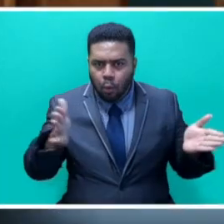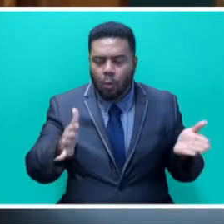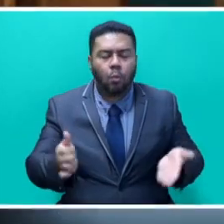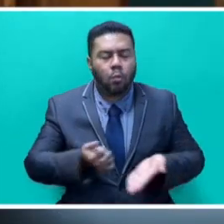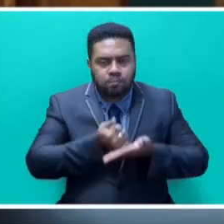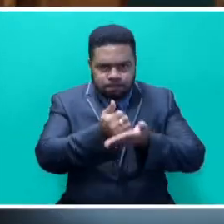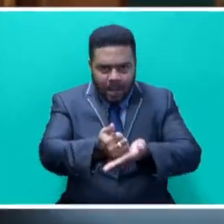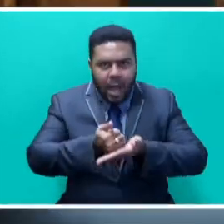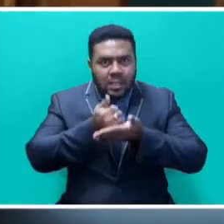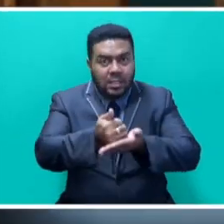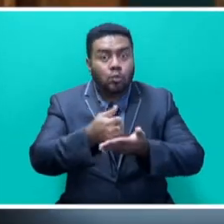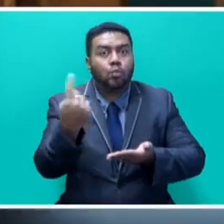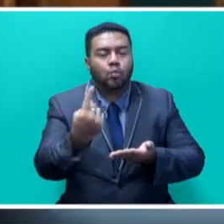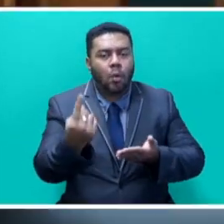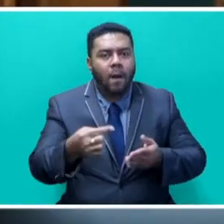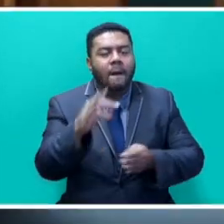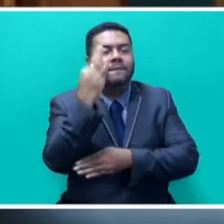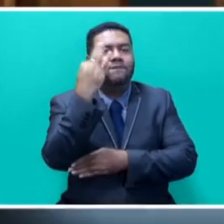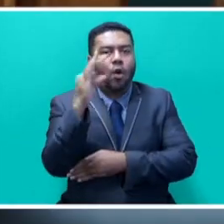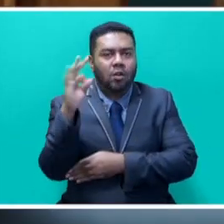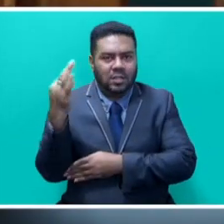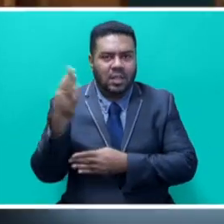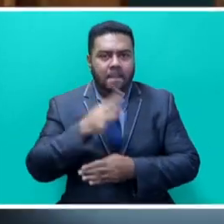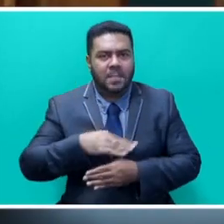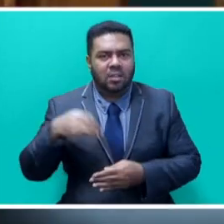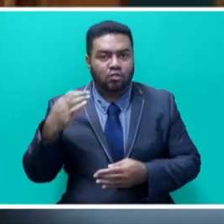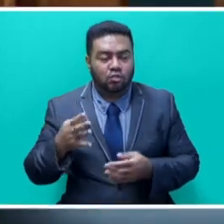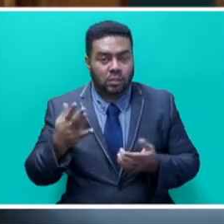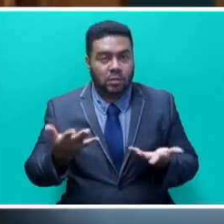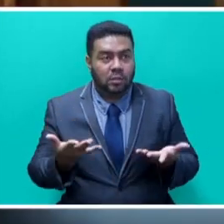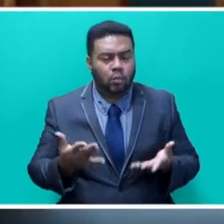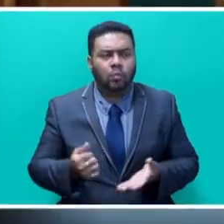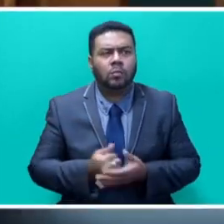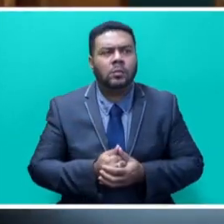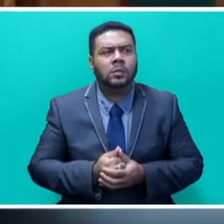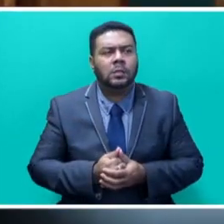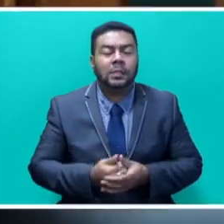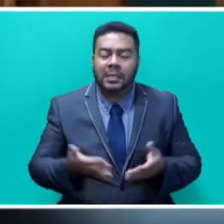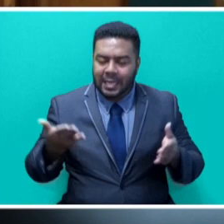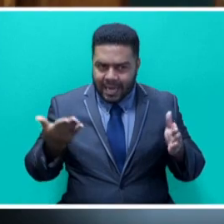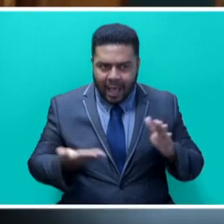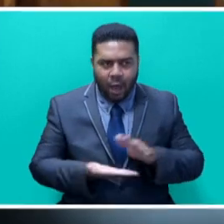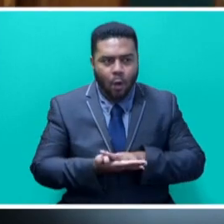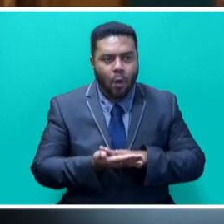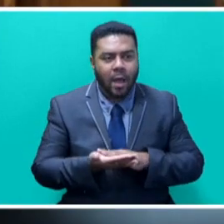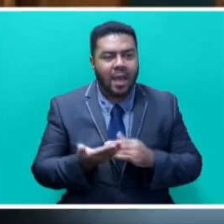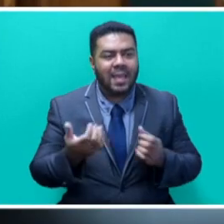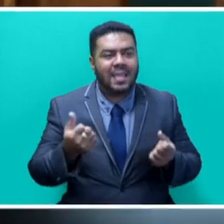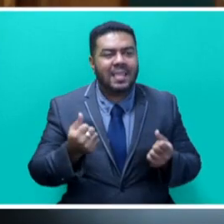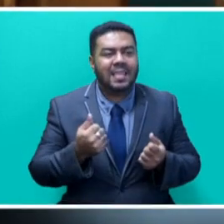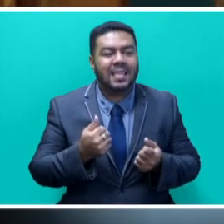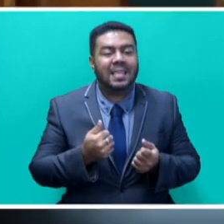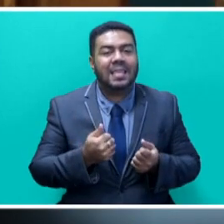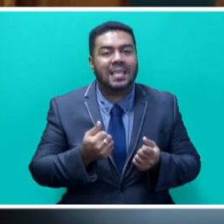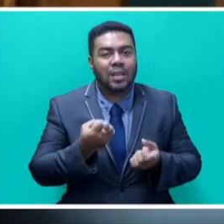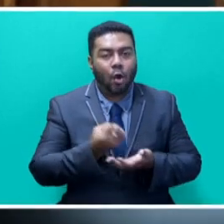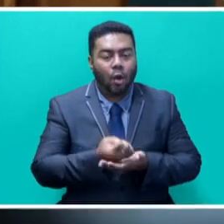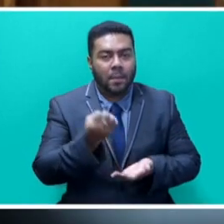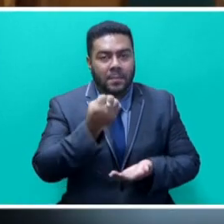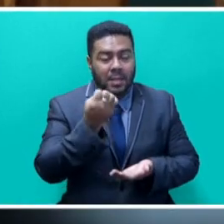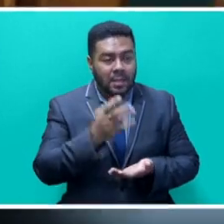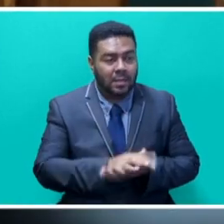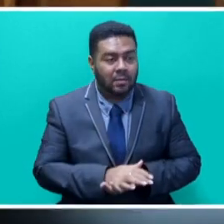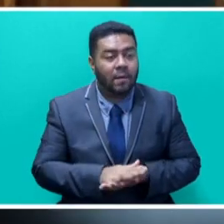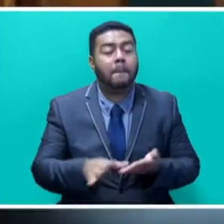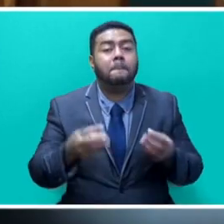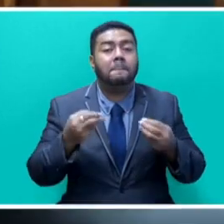industry to fulfill its increasingly important role in our economy, while creating business